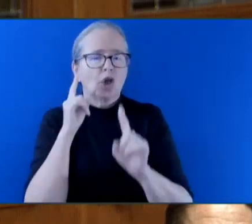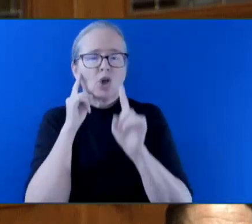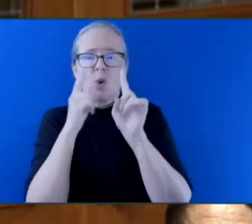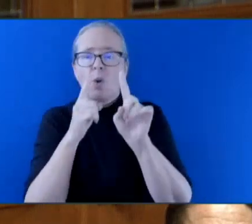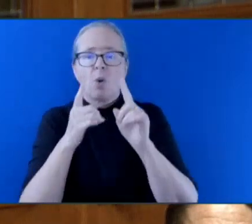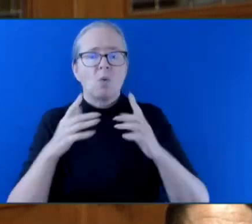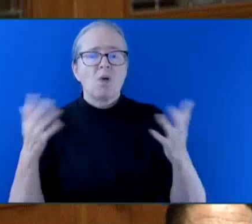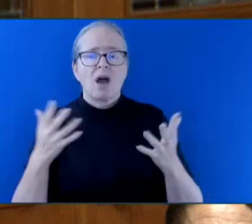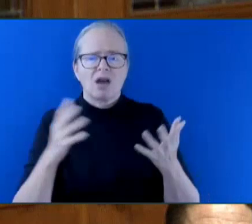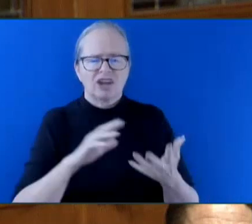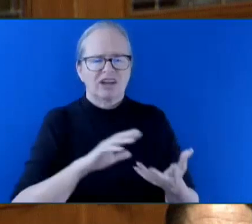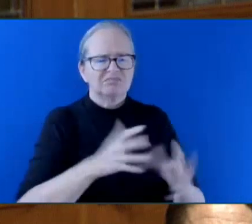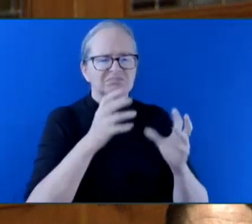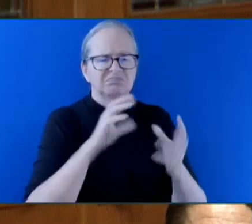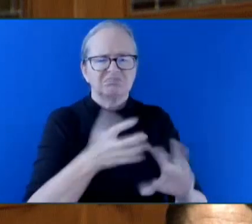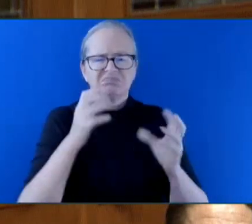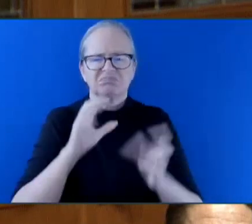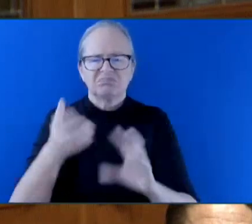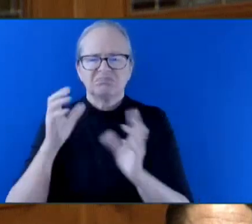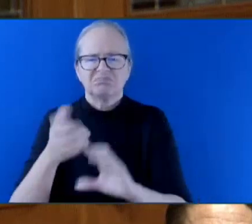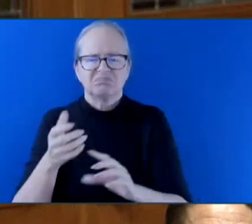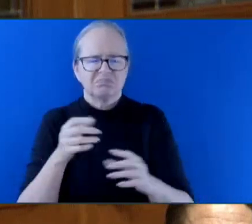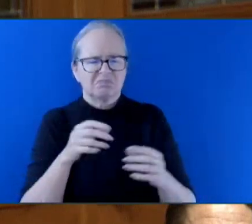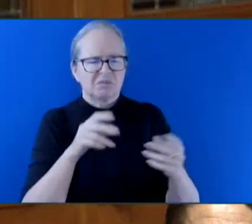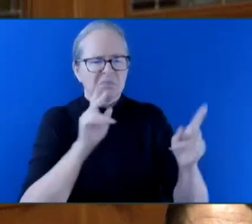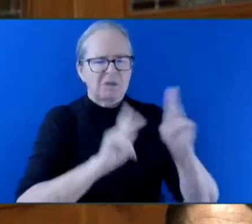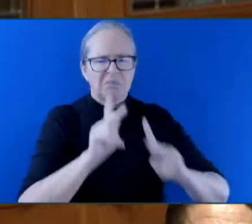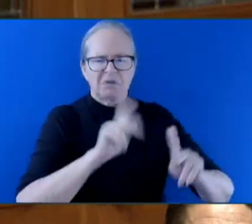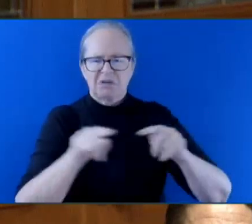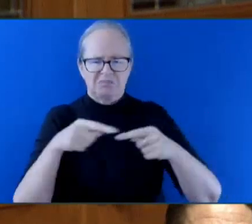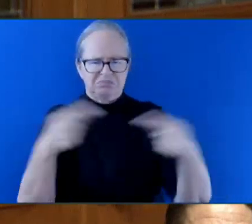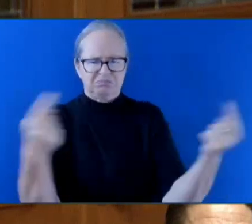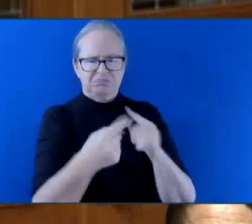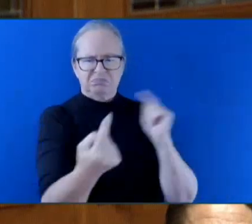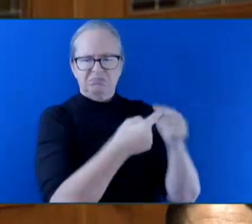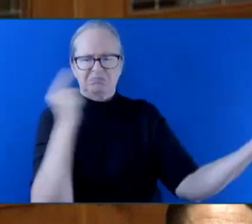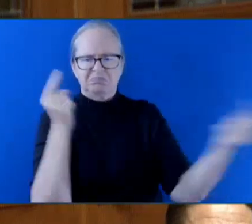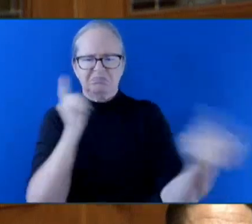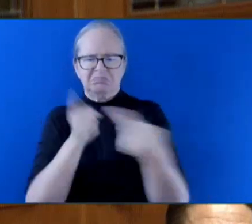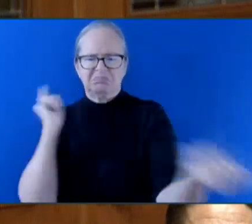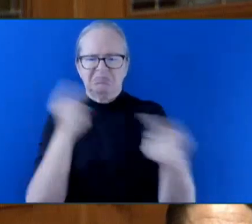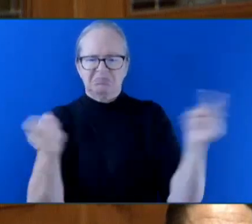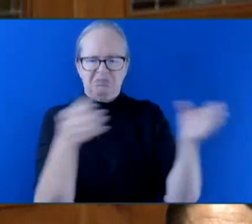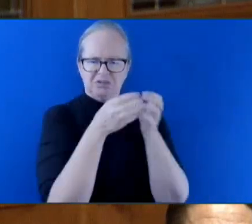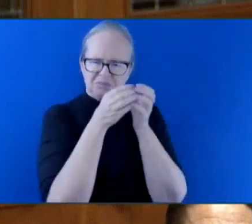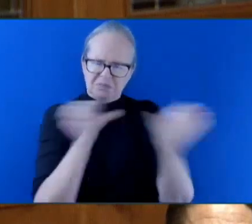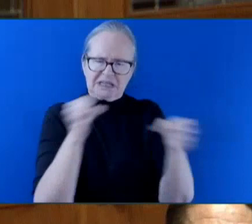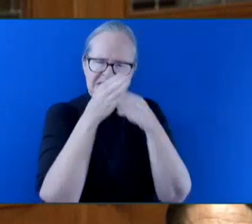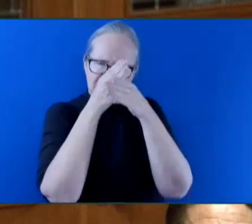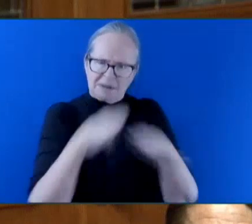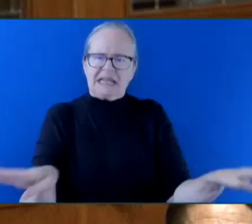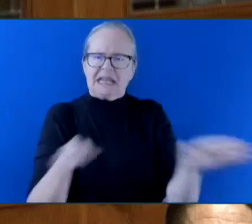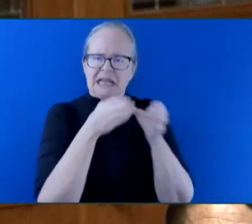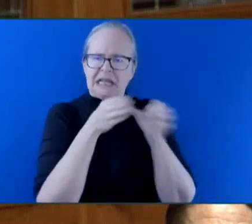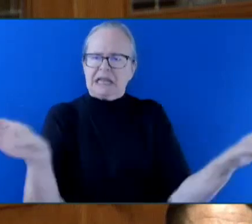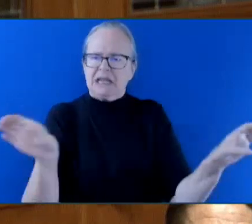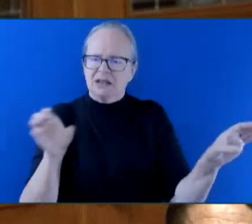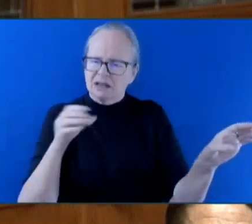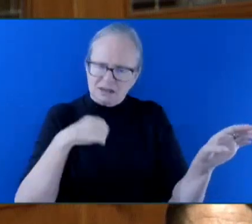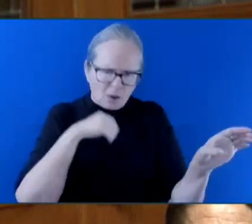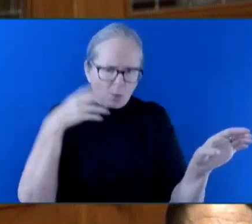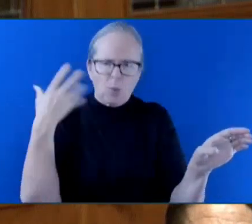anger rather than empathy. And I urge all of us not to let anger and hatred win, but to